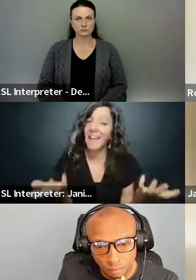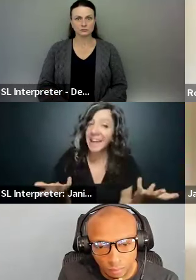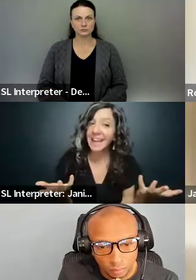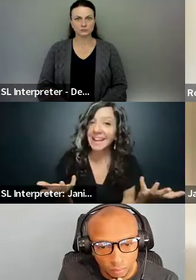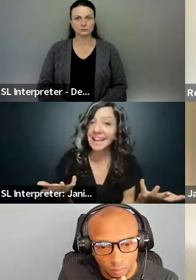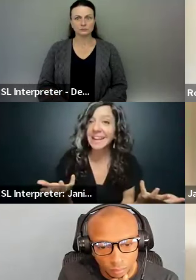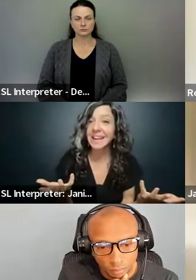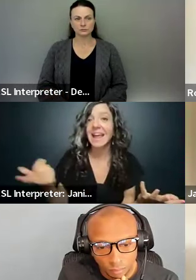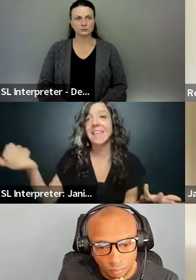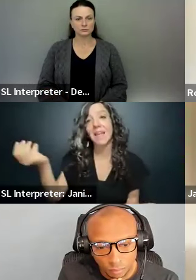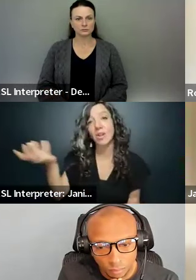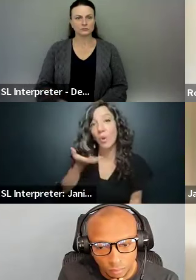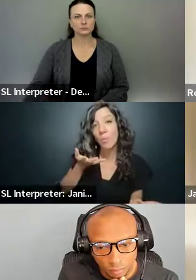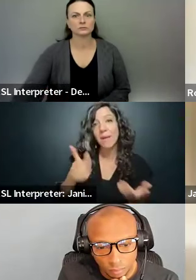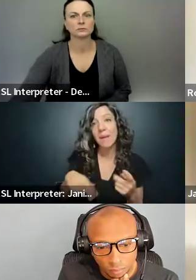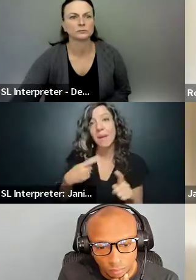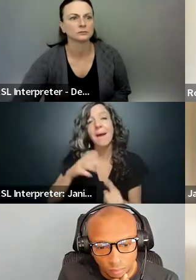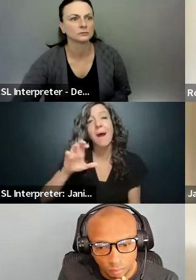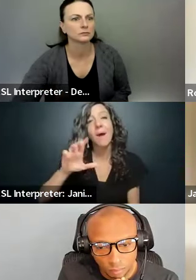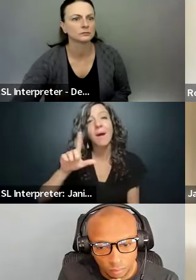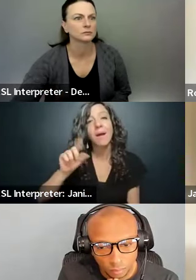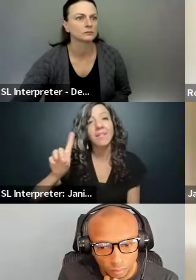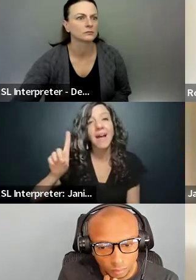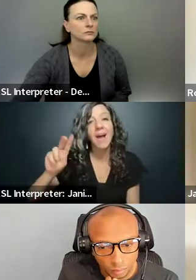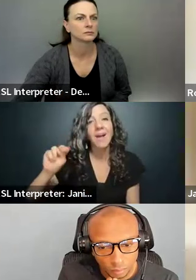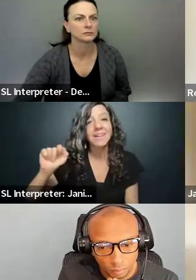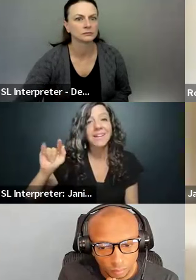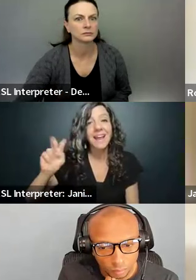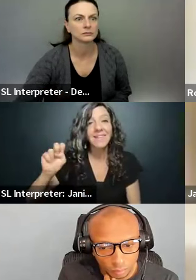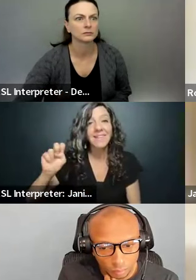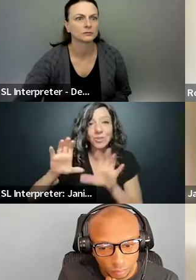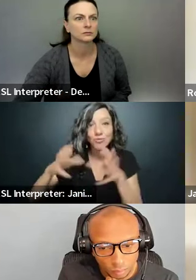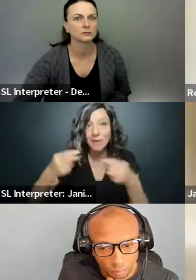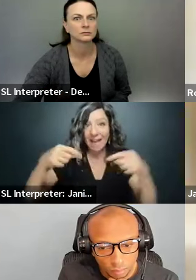I got informed about the cloud native group and this working group.